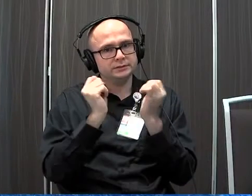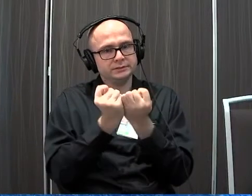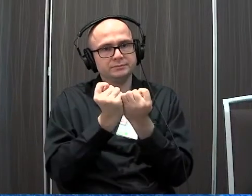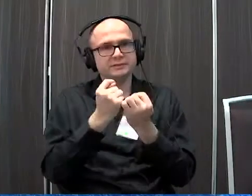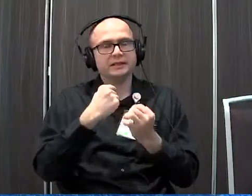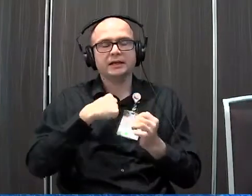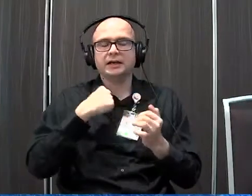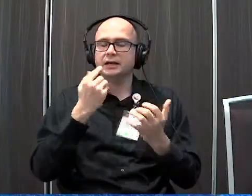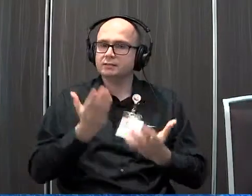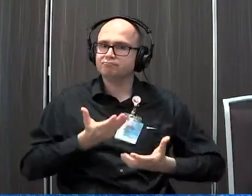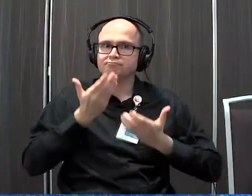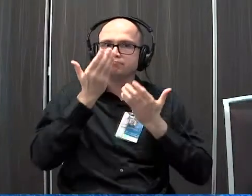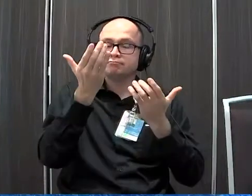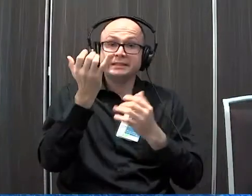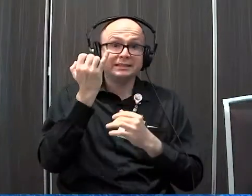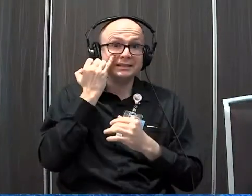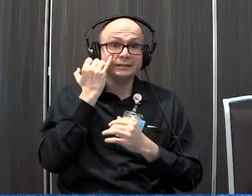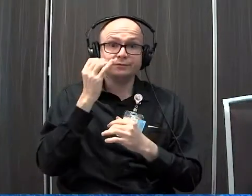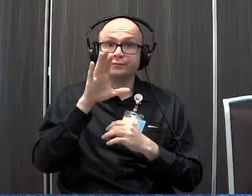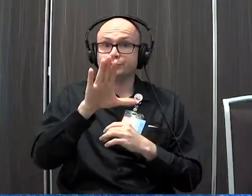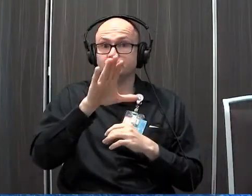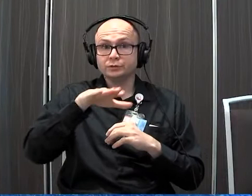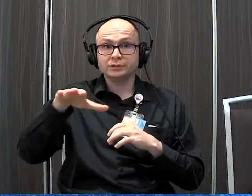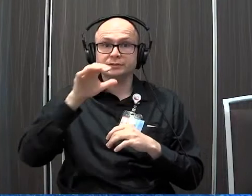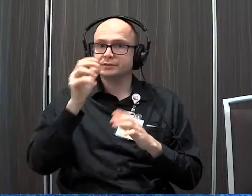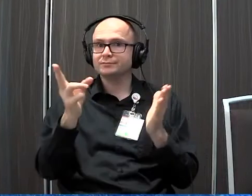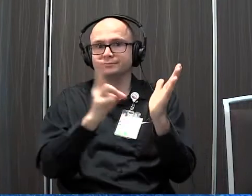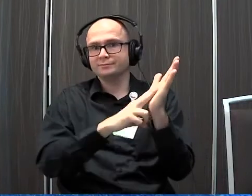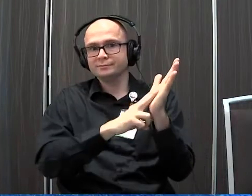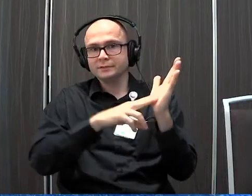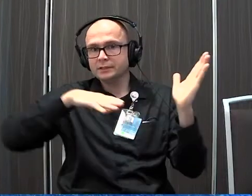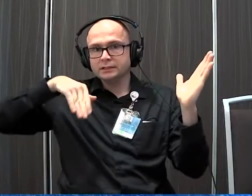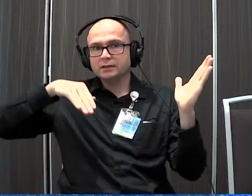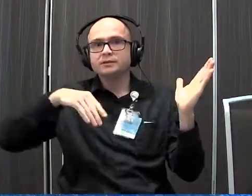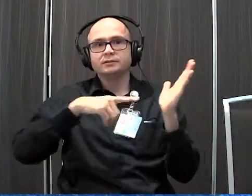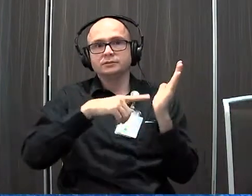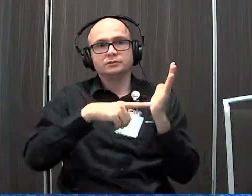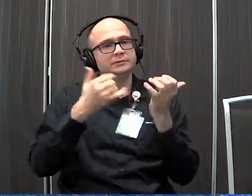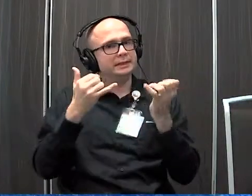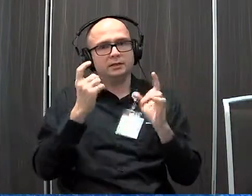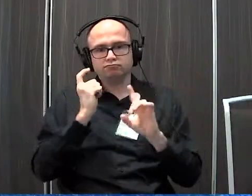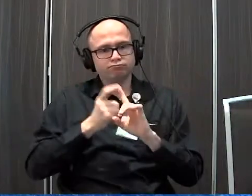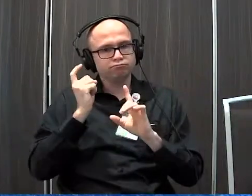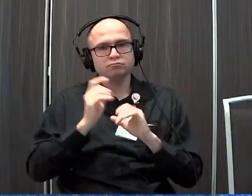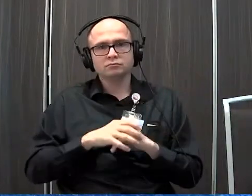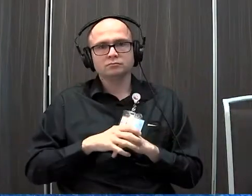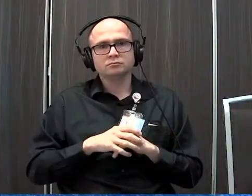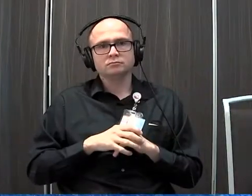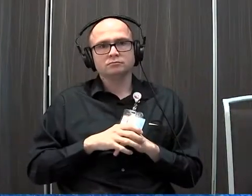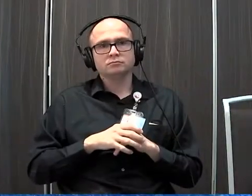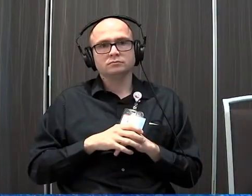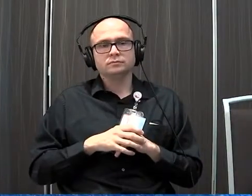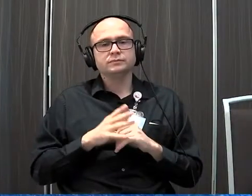highly recommend, if your child is not registered with the State Deafblind Project, to do so immediately. They can provide